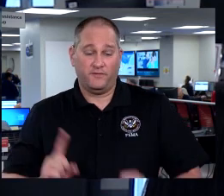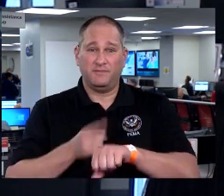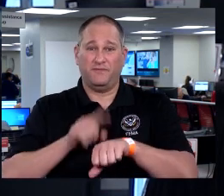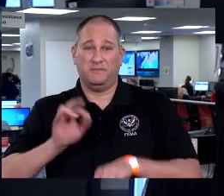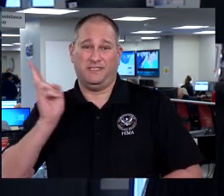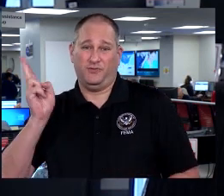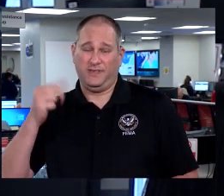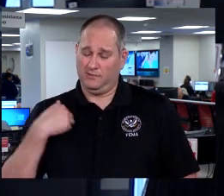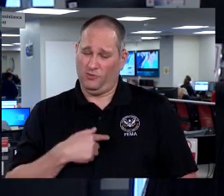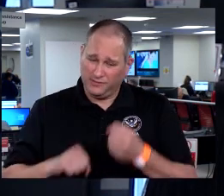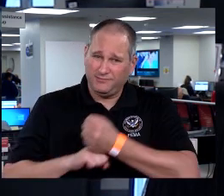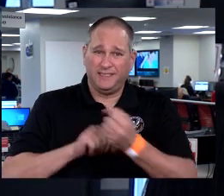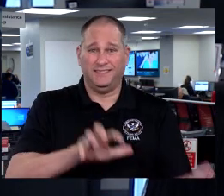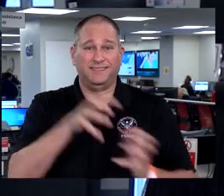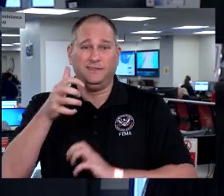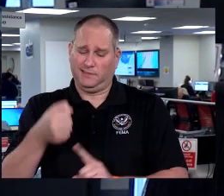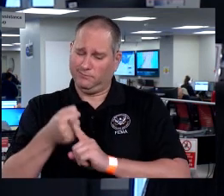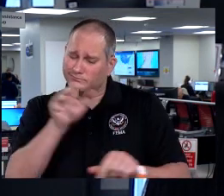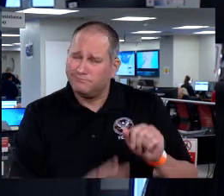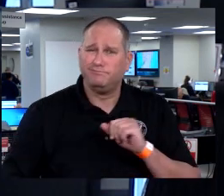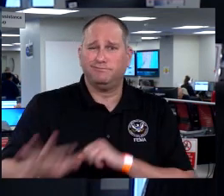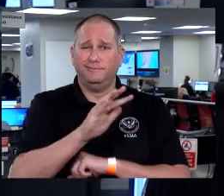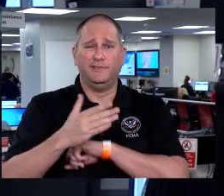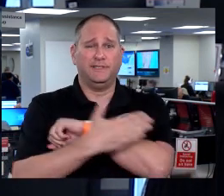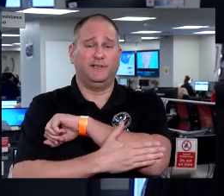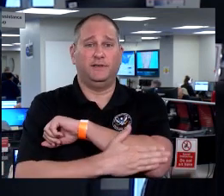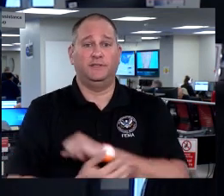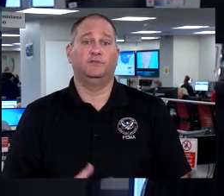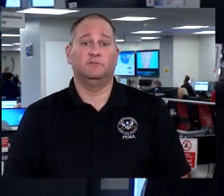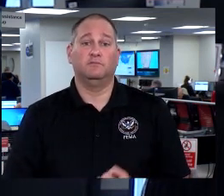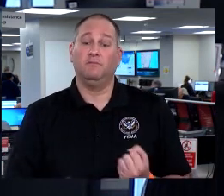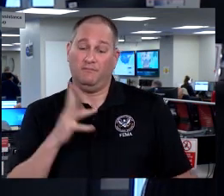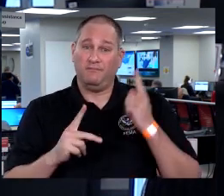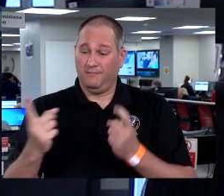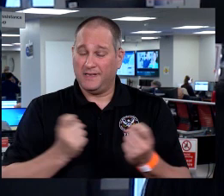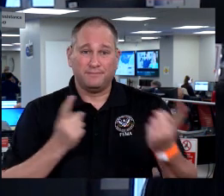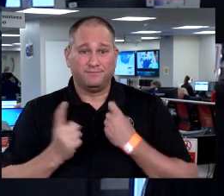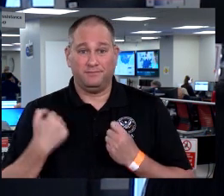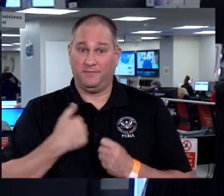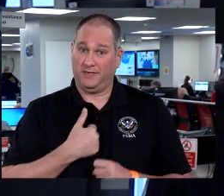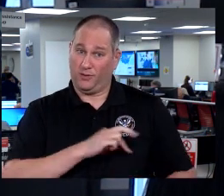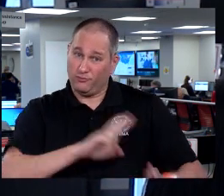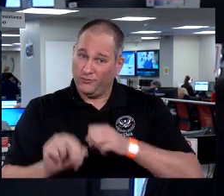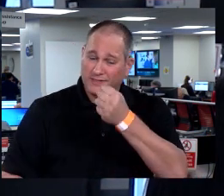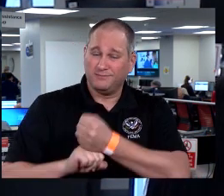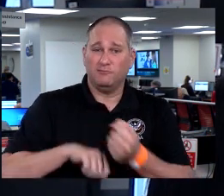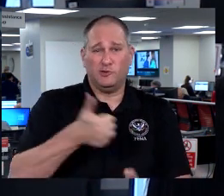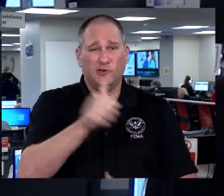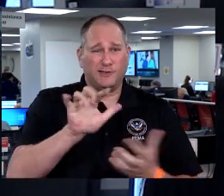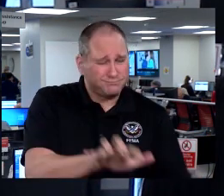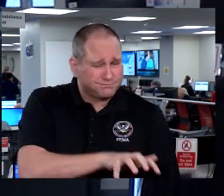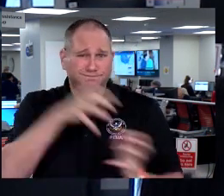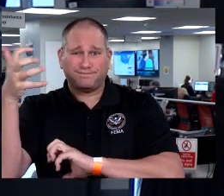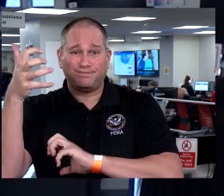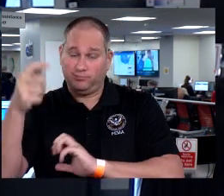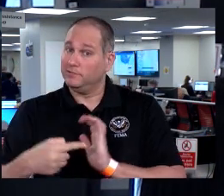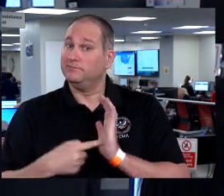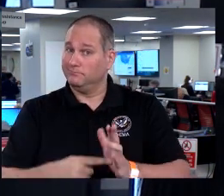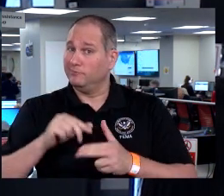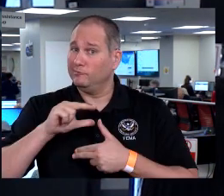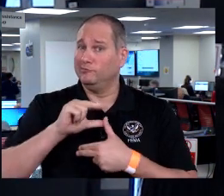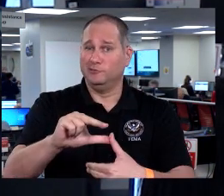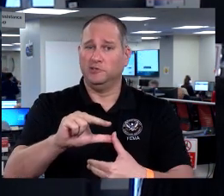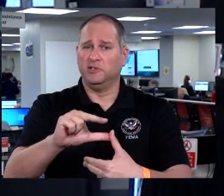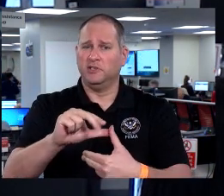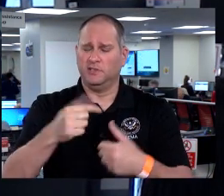For the first time in FEMA's history, we are responding to an incident that impacts the entire nation. Many are asking if FEMA is ready to respond to another large-scale